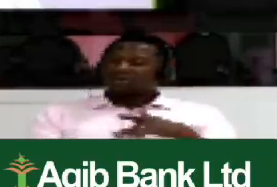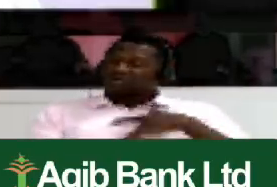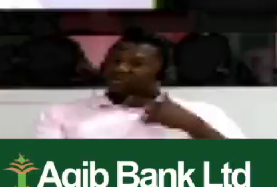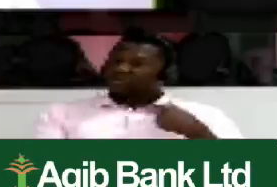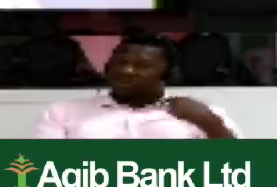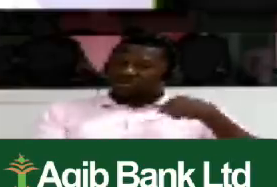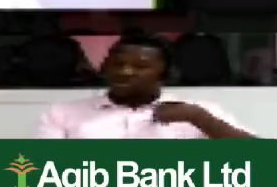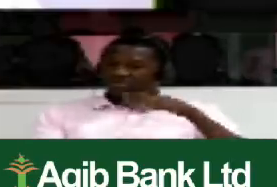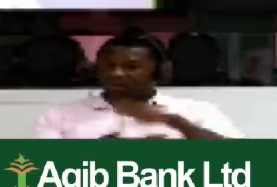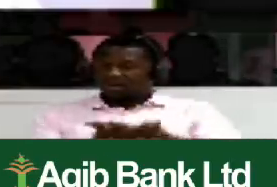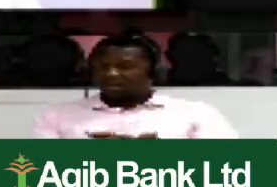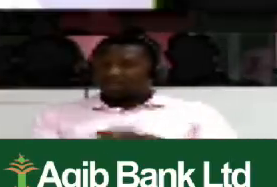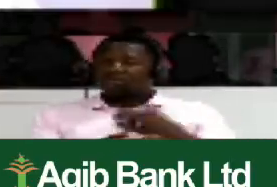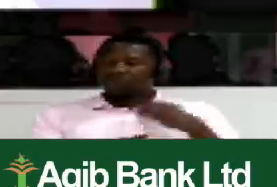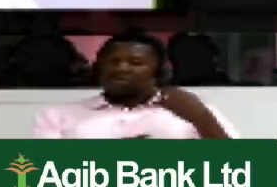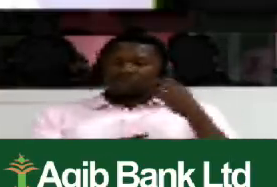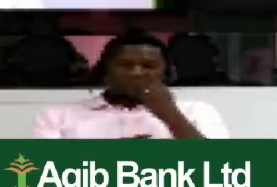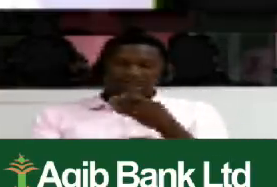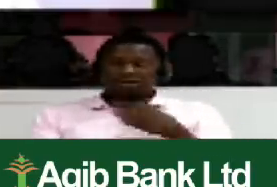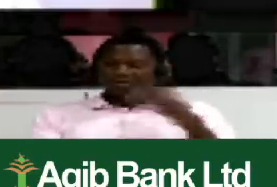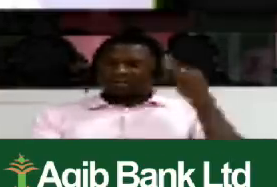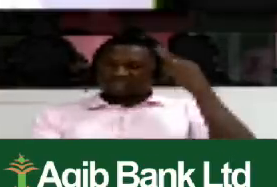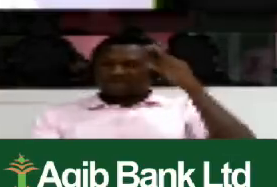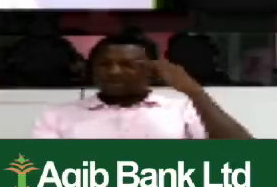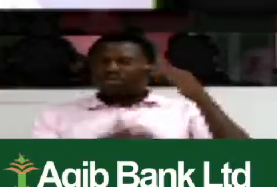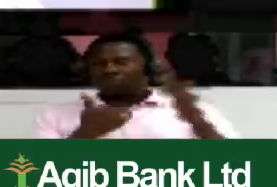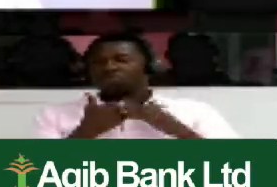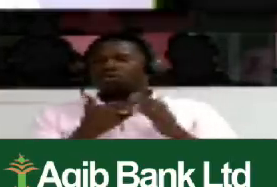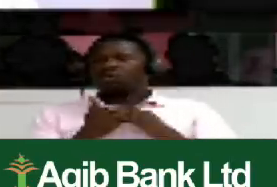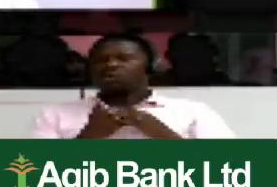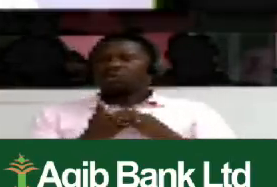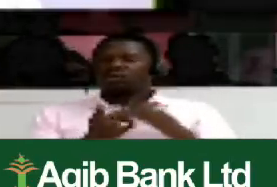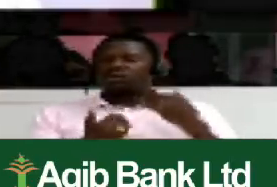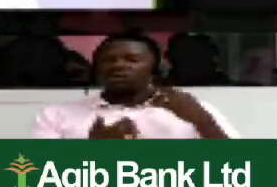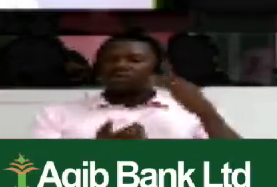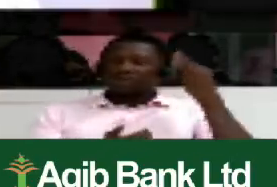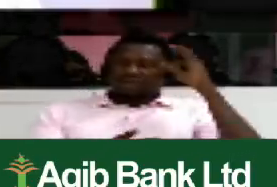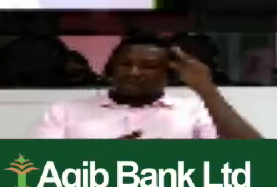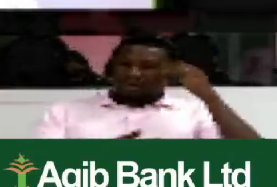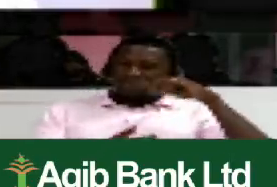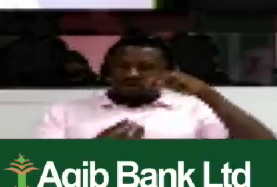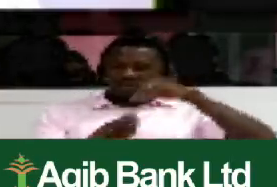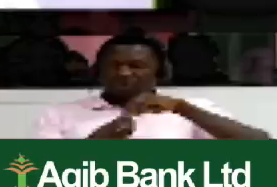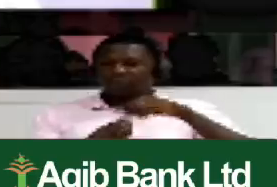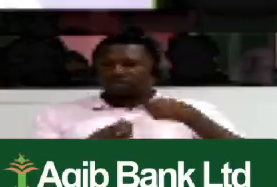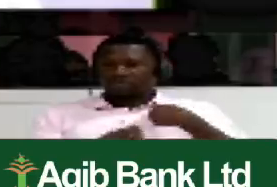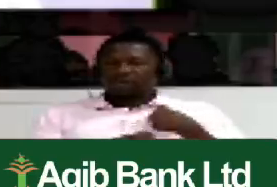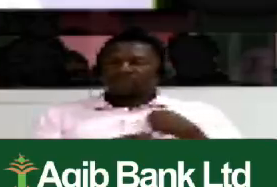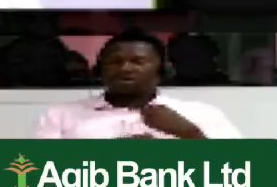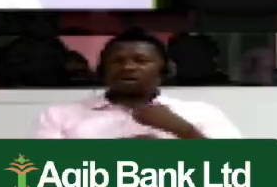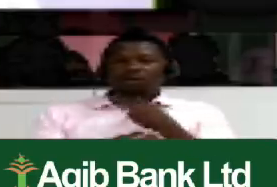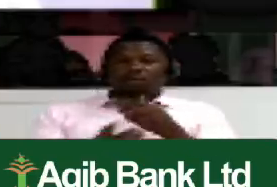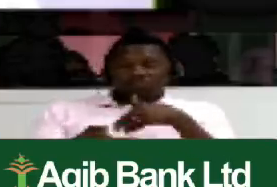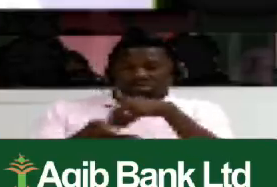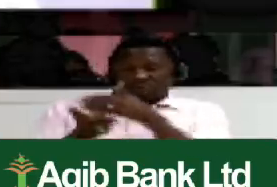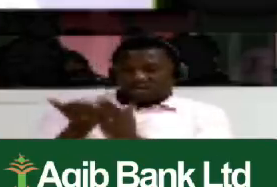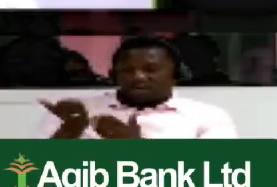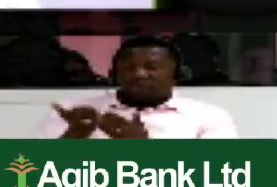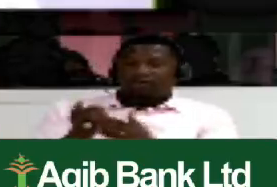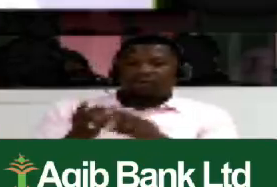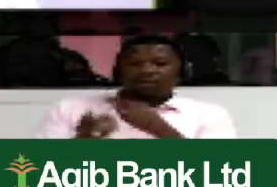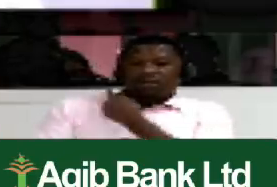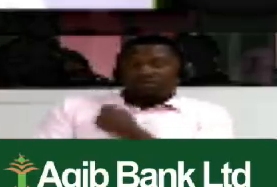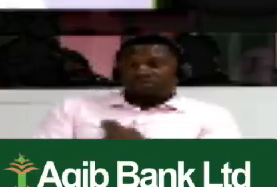say, I learned a lot. Was a learning point for me. But on the part of the union or unionism, it has